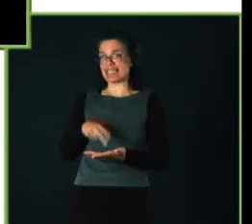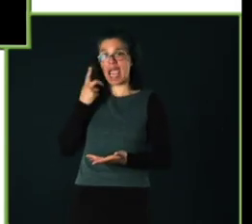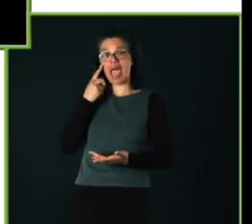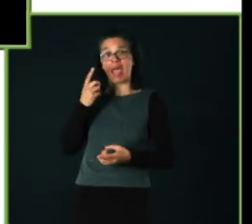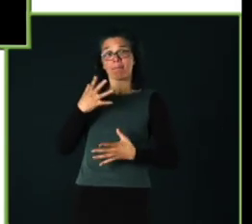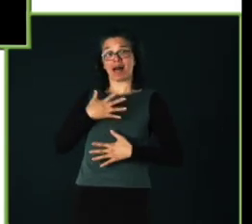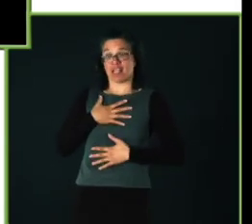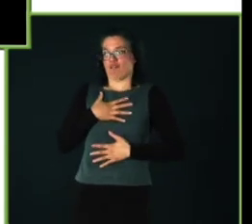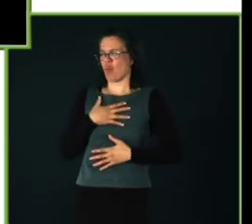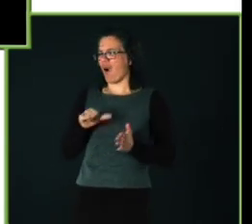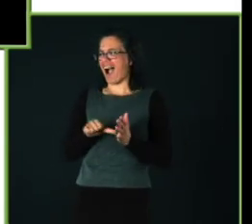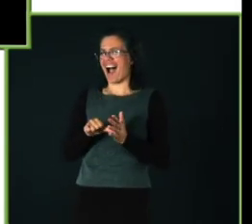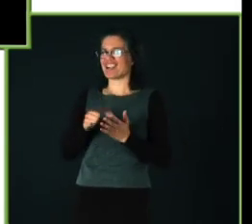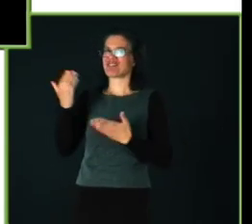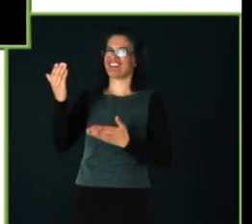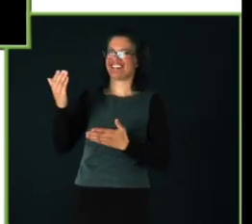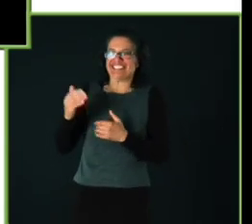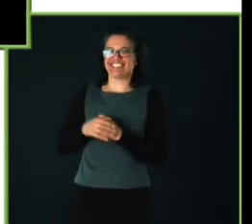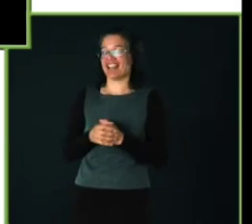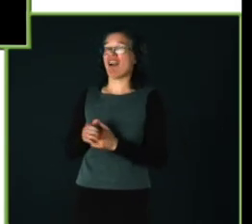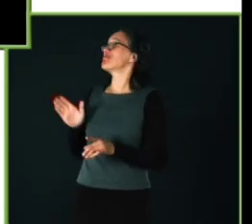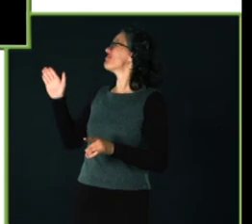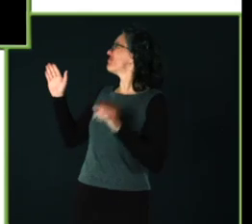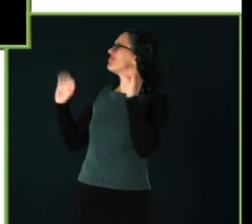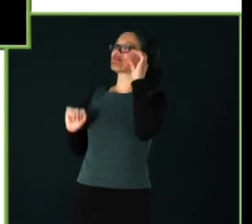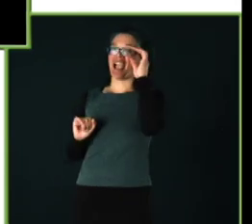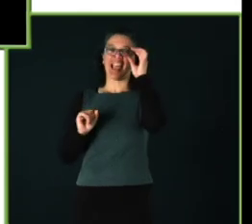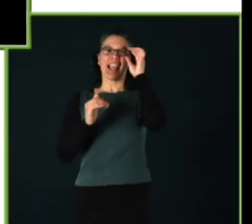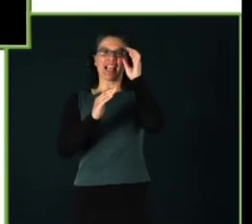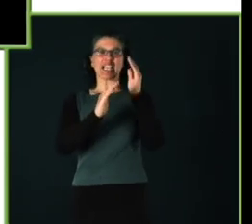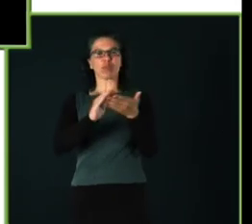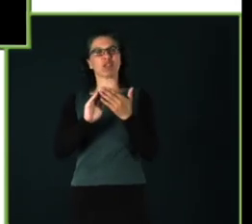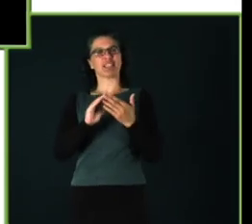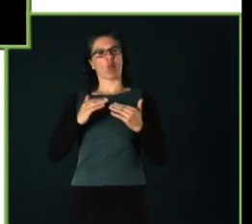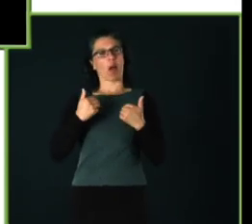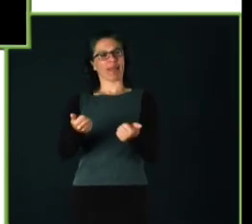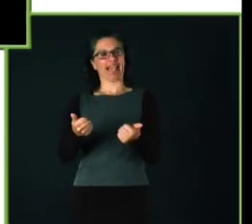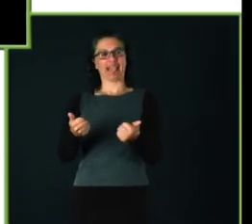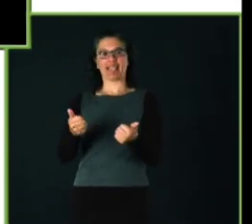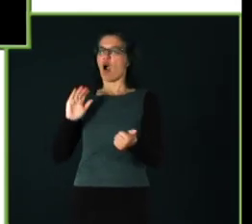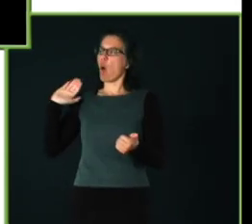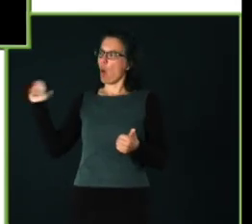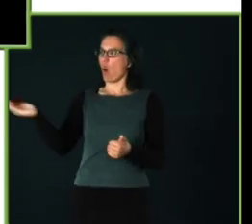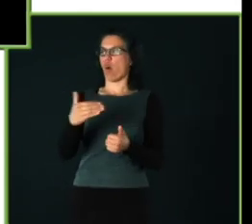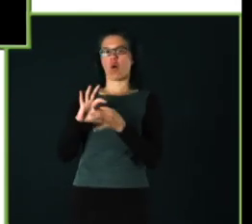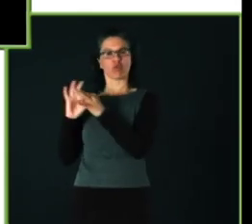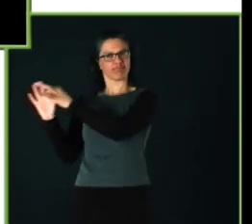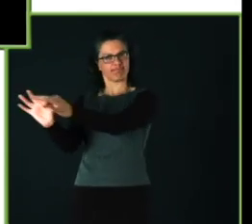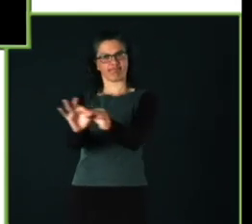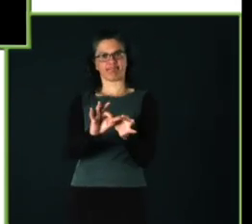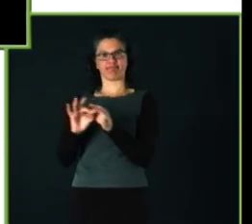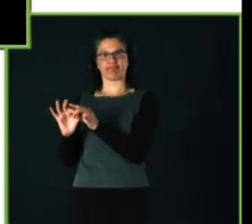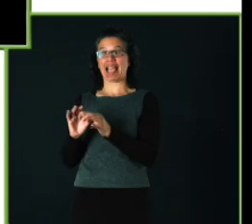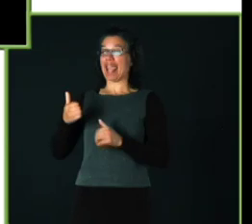Right, a community well-being. It takes everybody. You cannot address one thing and expect the rest